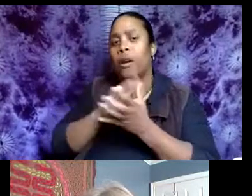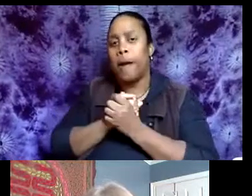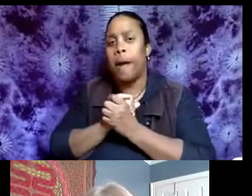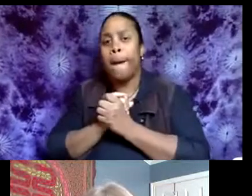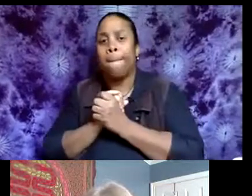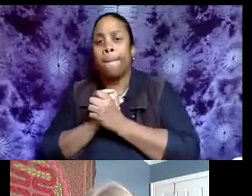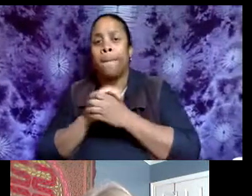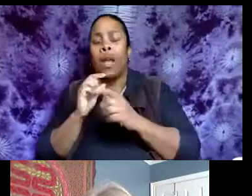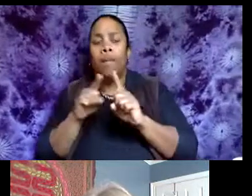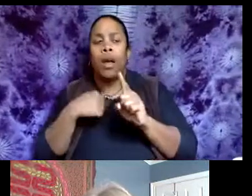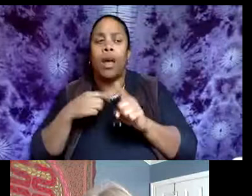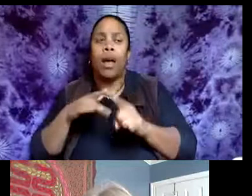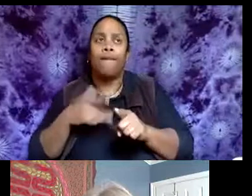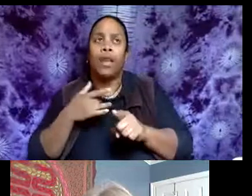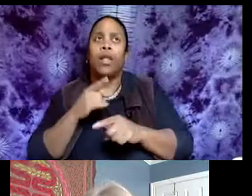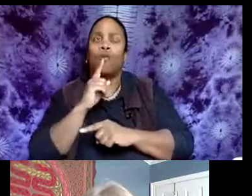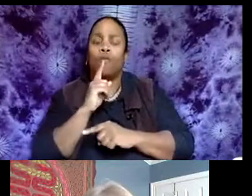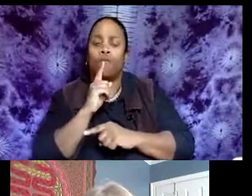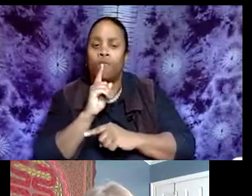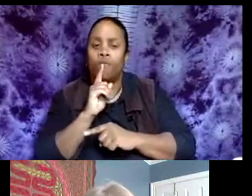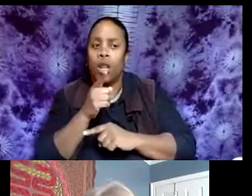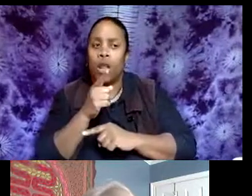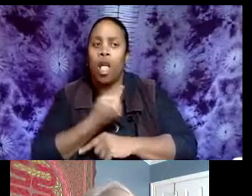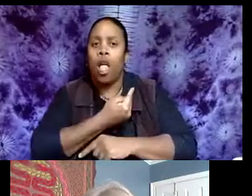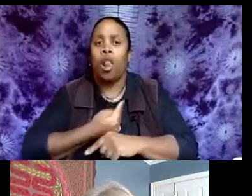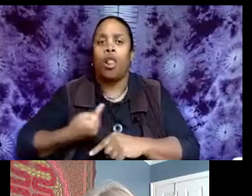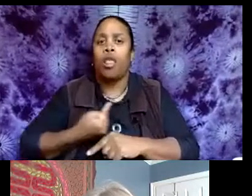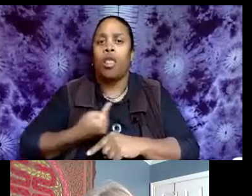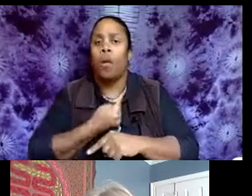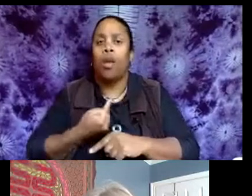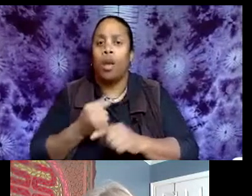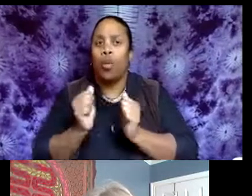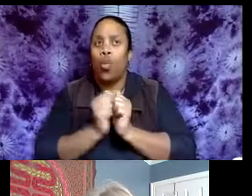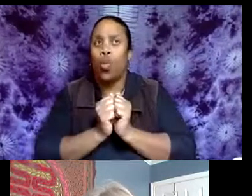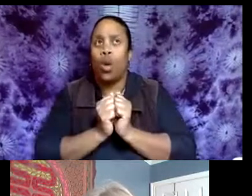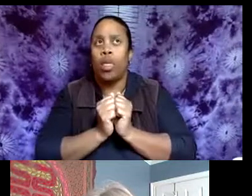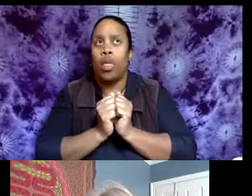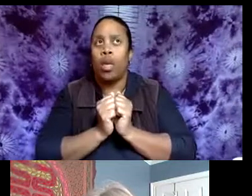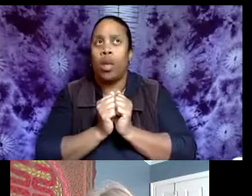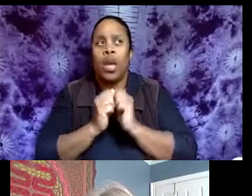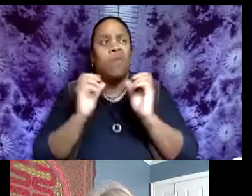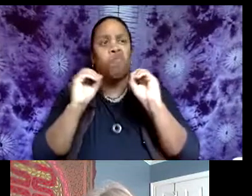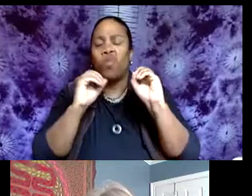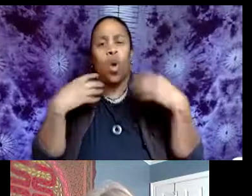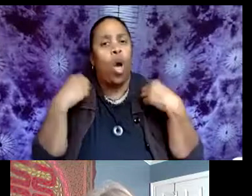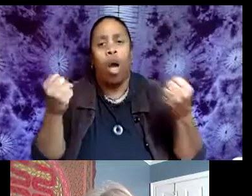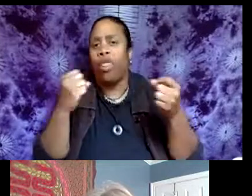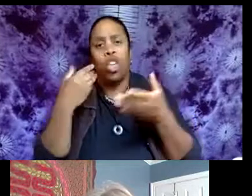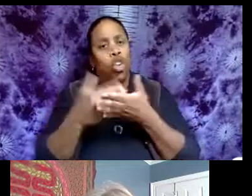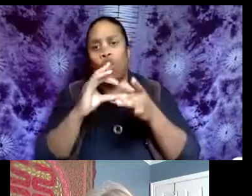But I'm just feeling very, very lonely with having my healthy relationships be farther away,